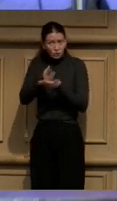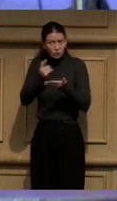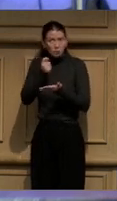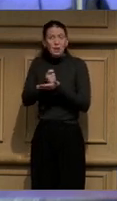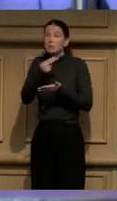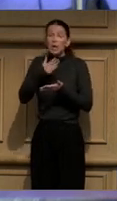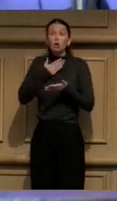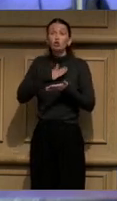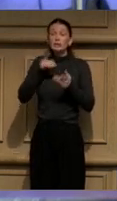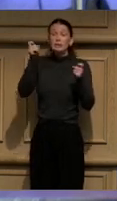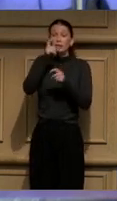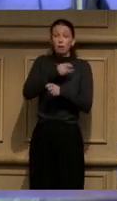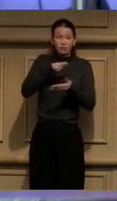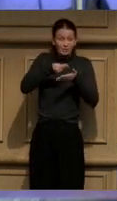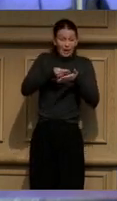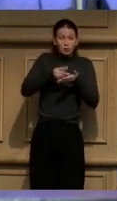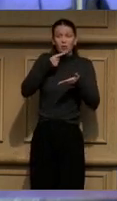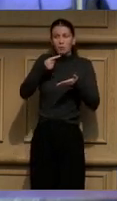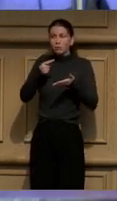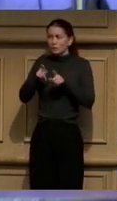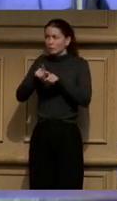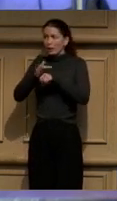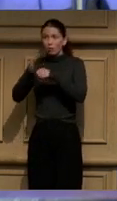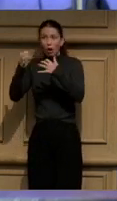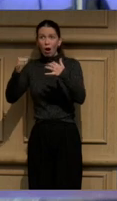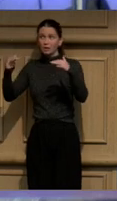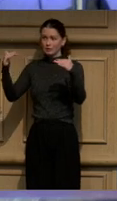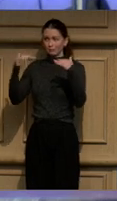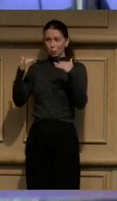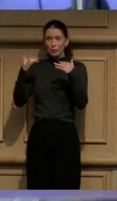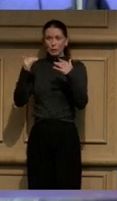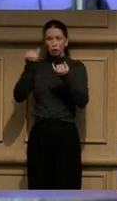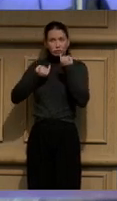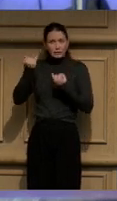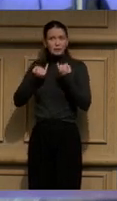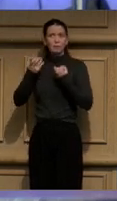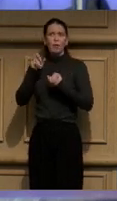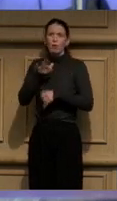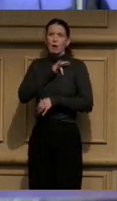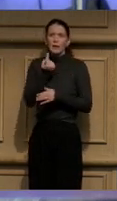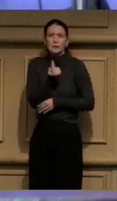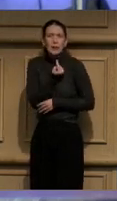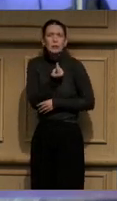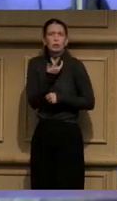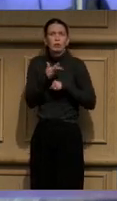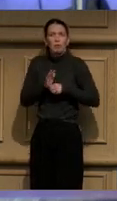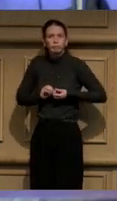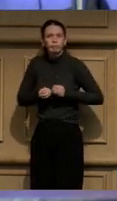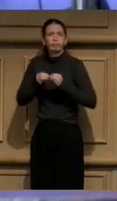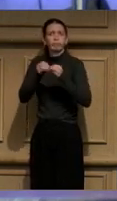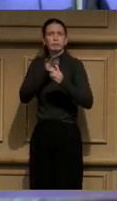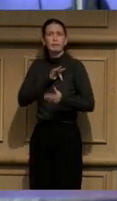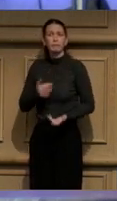in terms of reception of the work and in mm-hmm. terms of just the isolation of the making of the work.